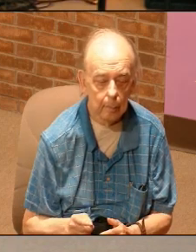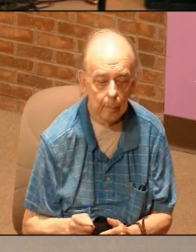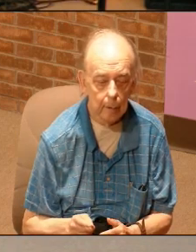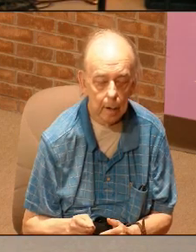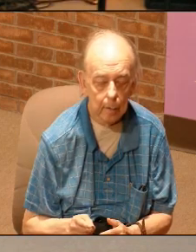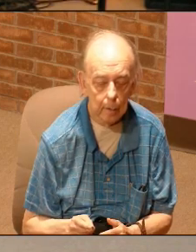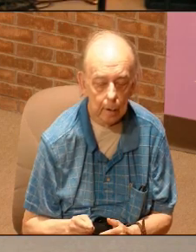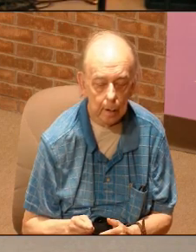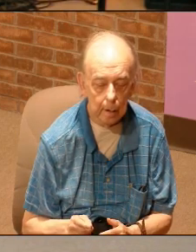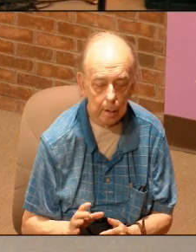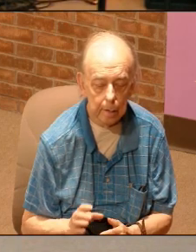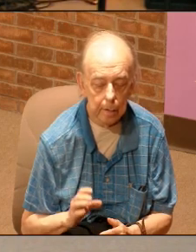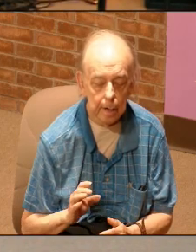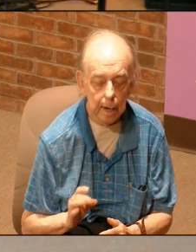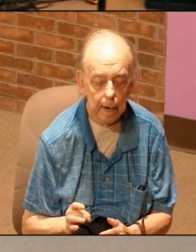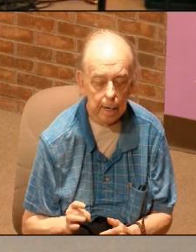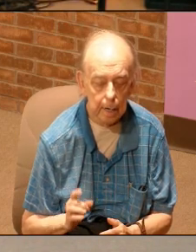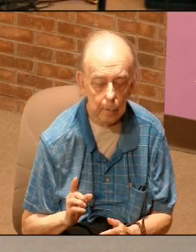181.2.